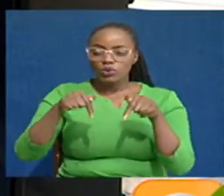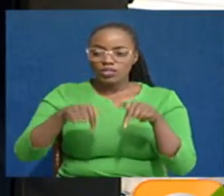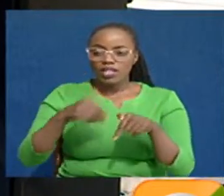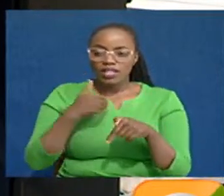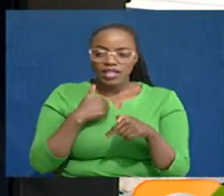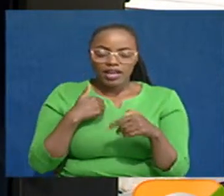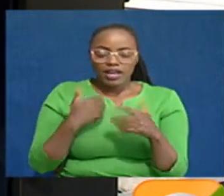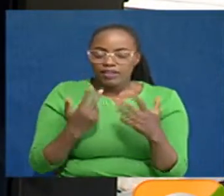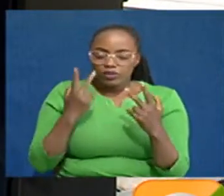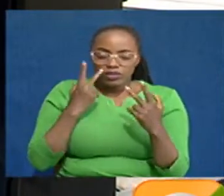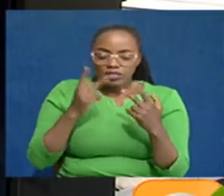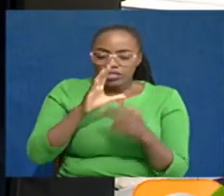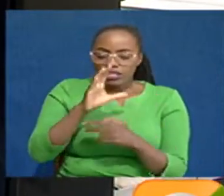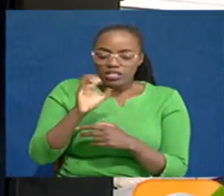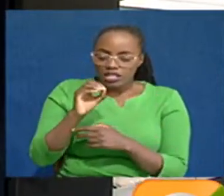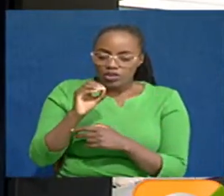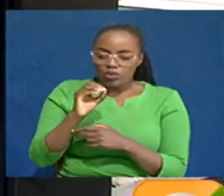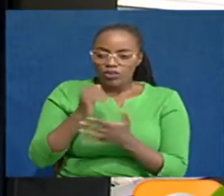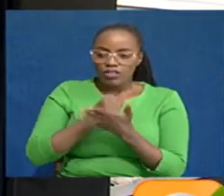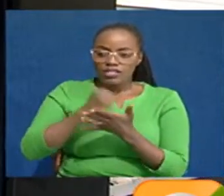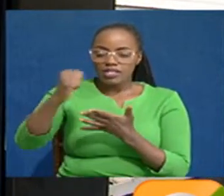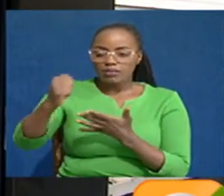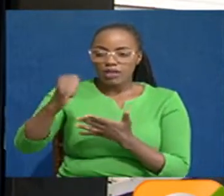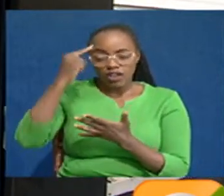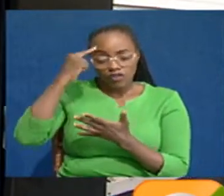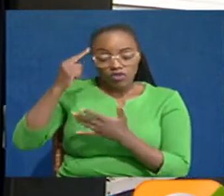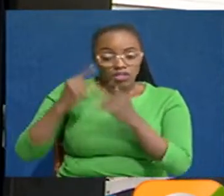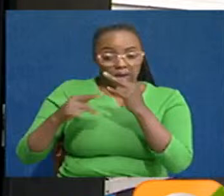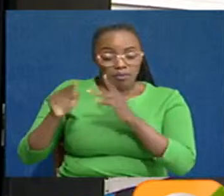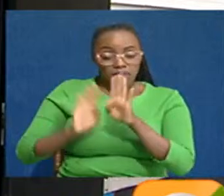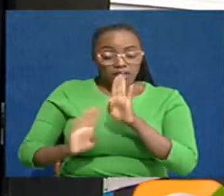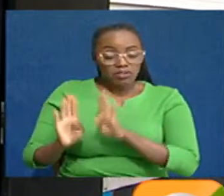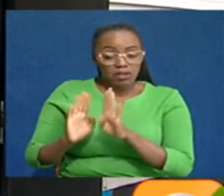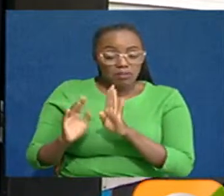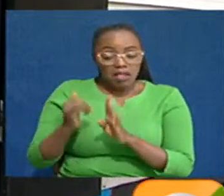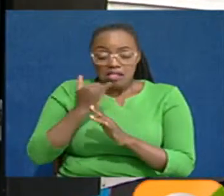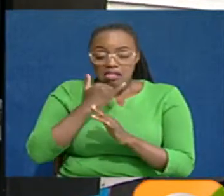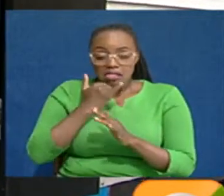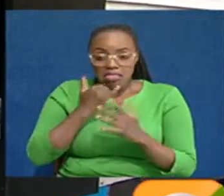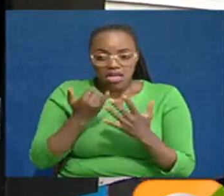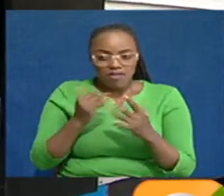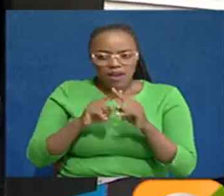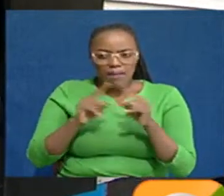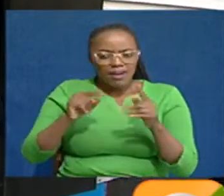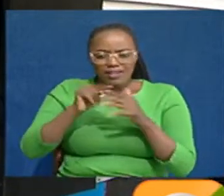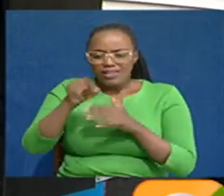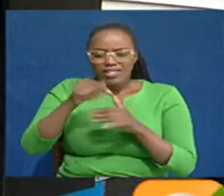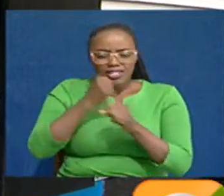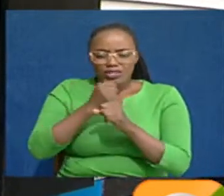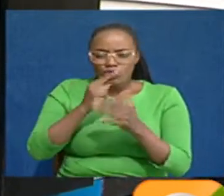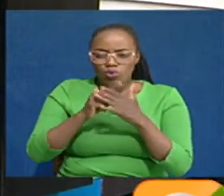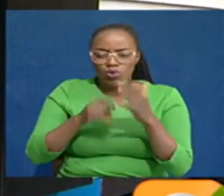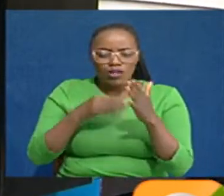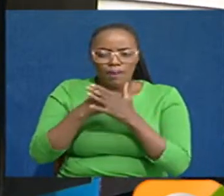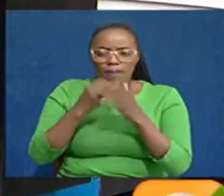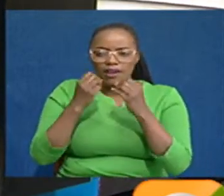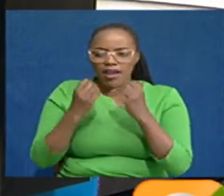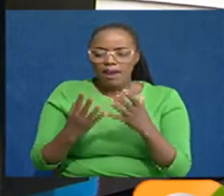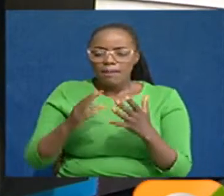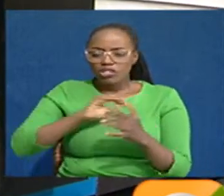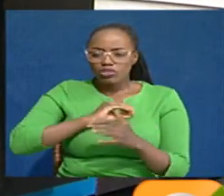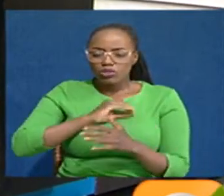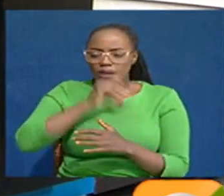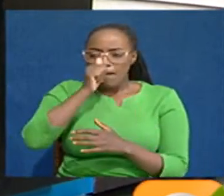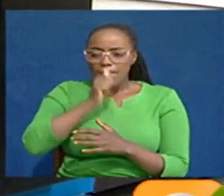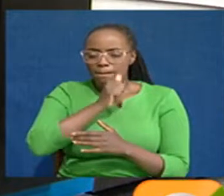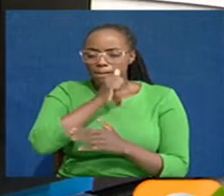whose CEO stands suspended today for professional misconduct, apparently. But what does that do for you? How much money is owed to private